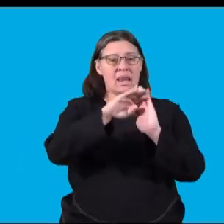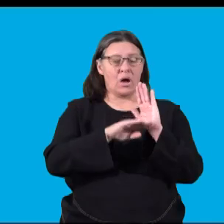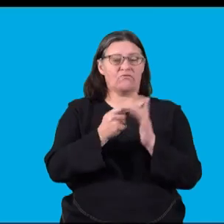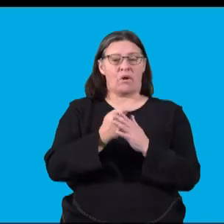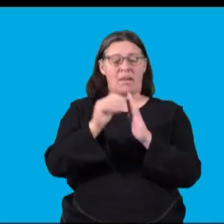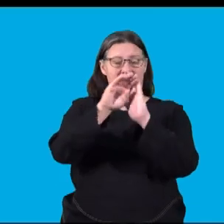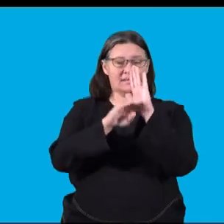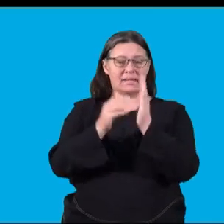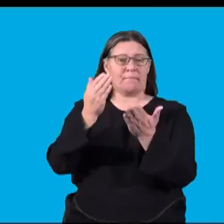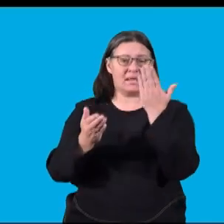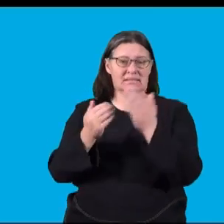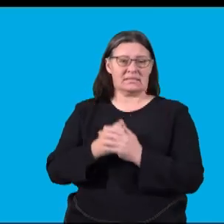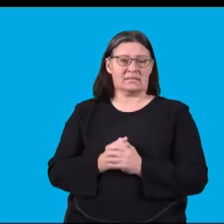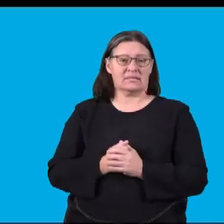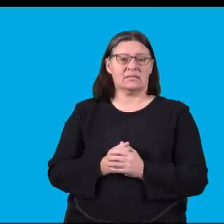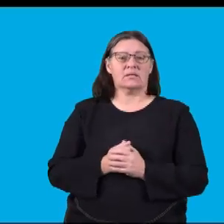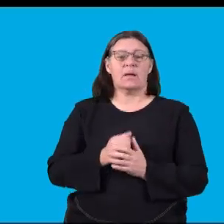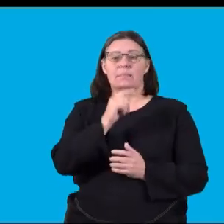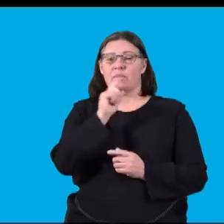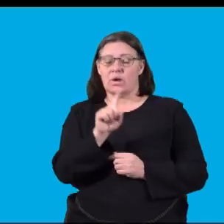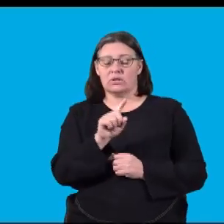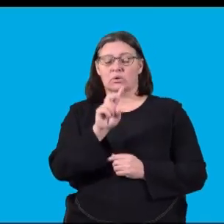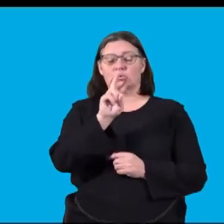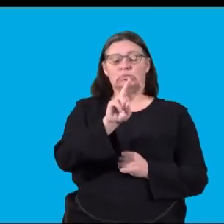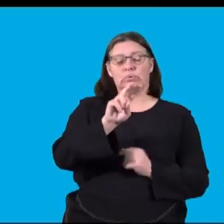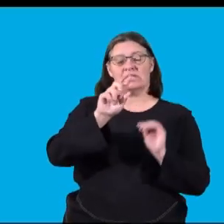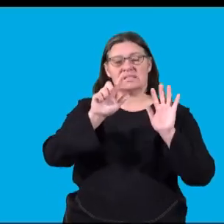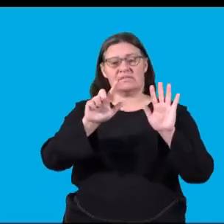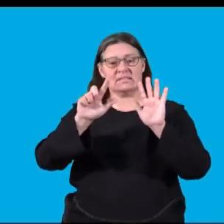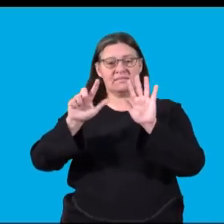from the list of balances, which is my